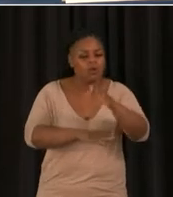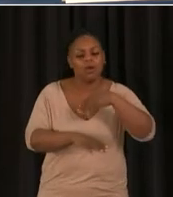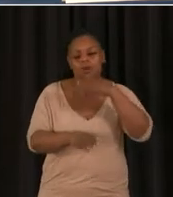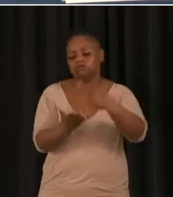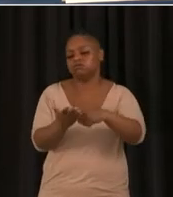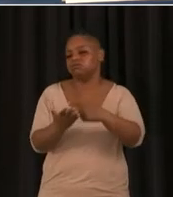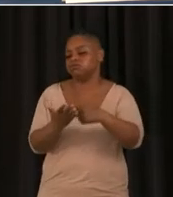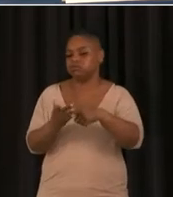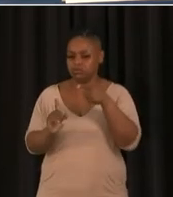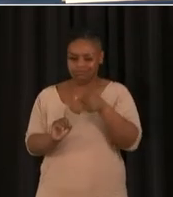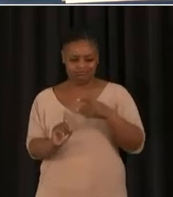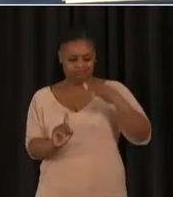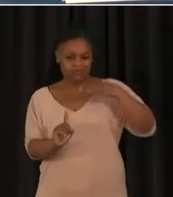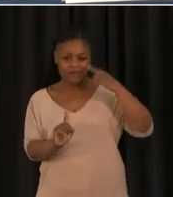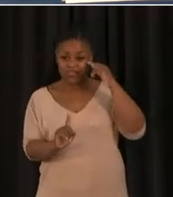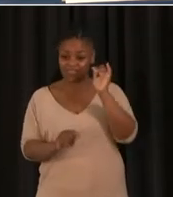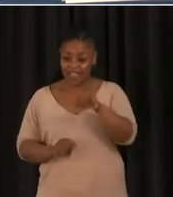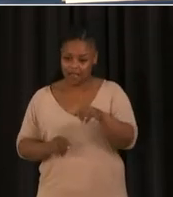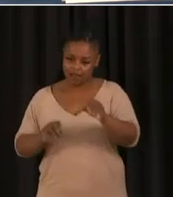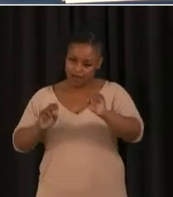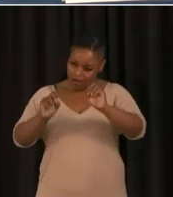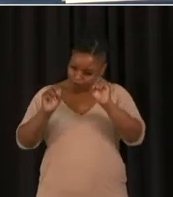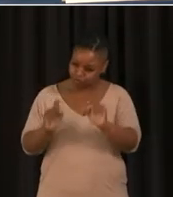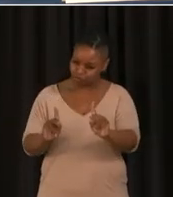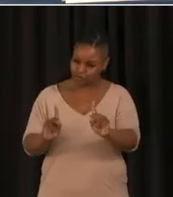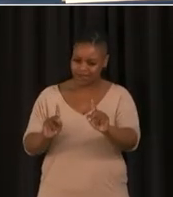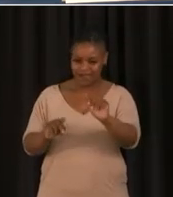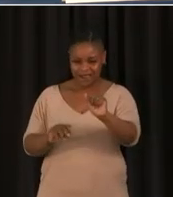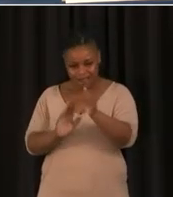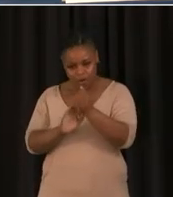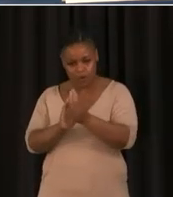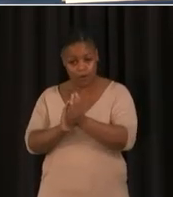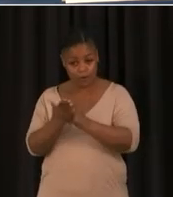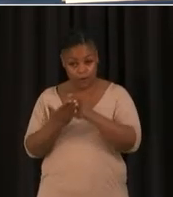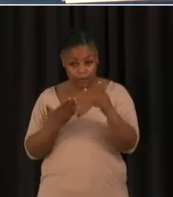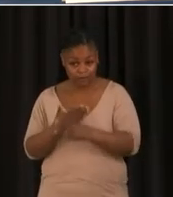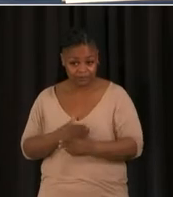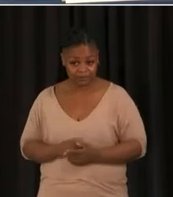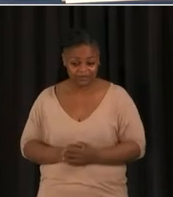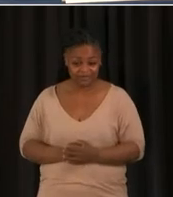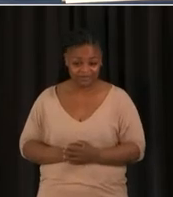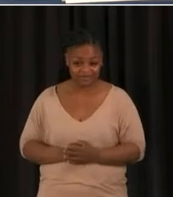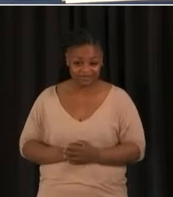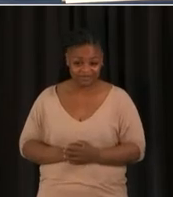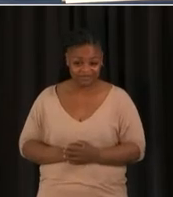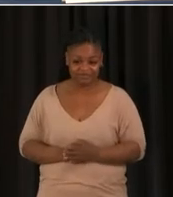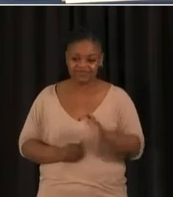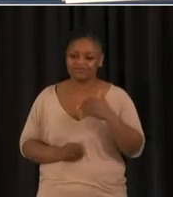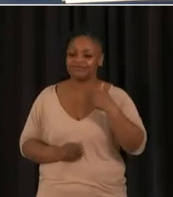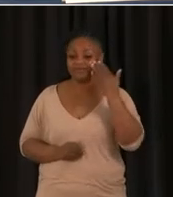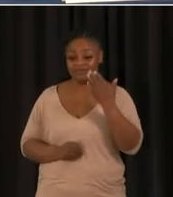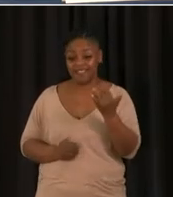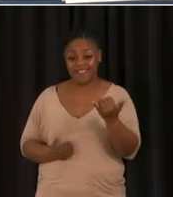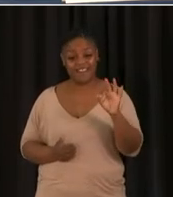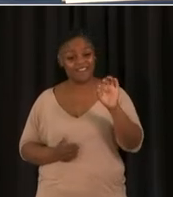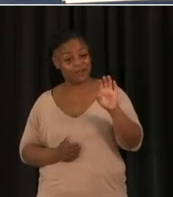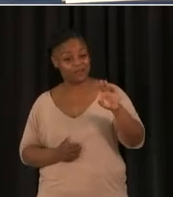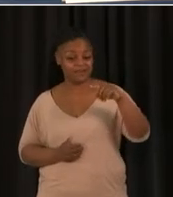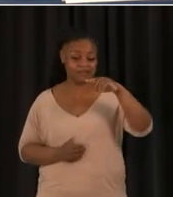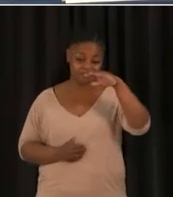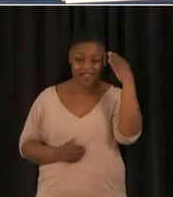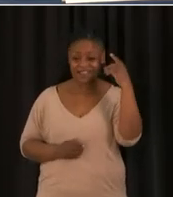from one of the participants of the program, Alana Joyner, who's here today. She participated in the